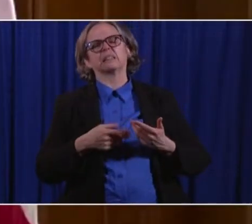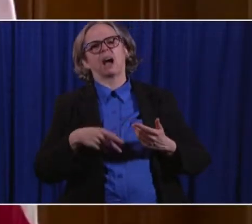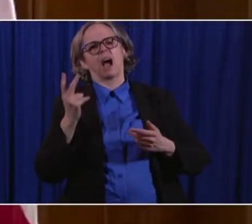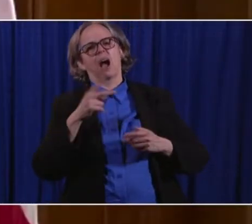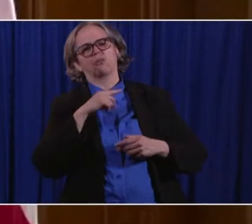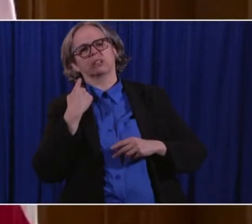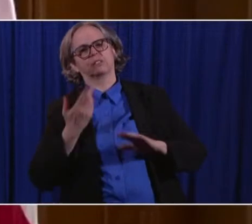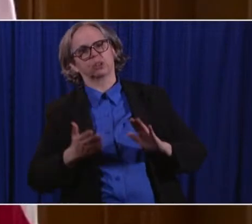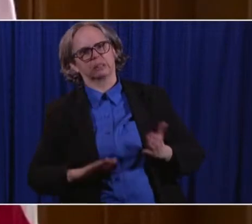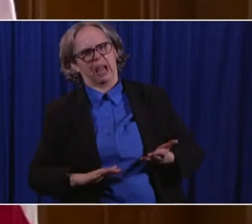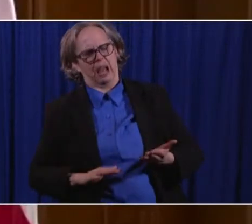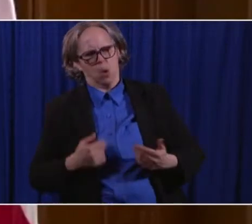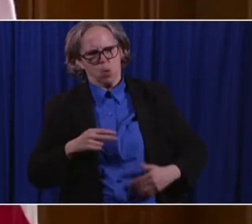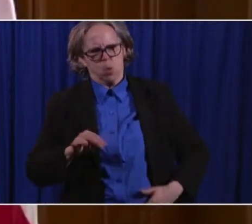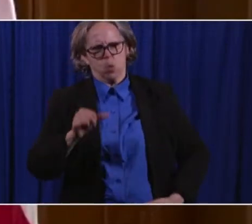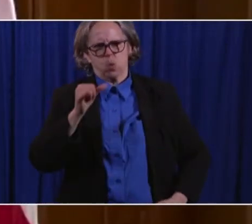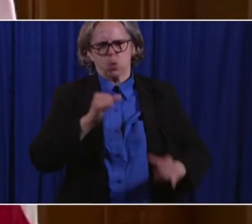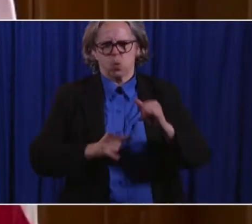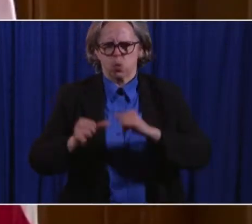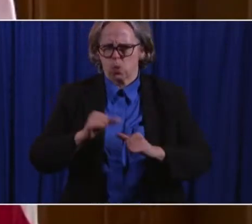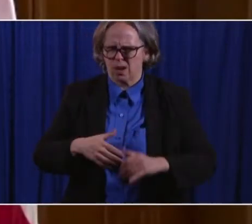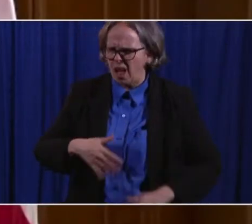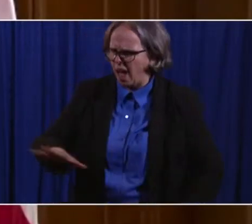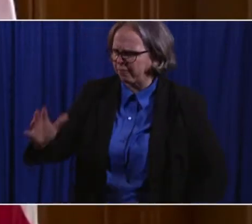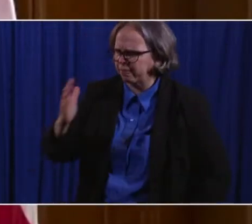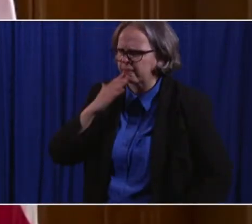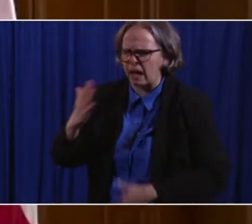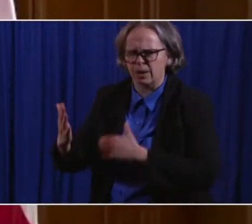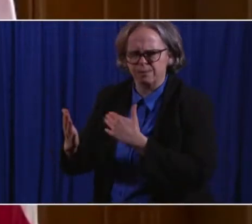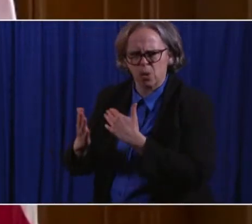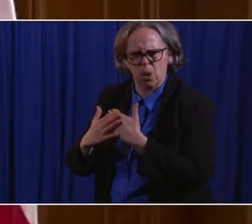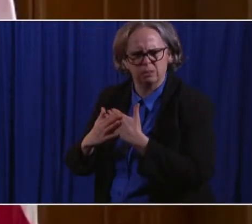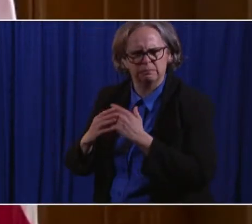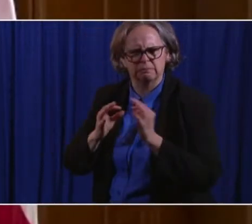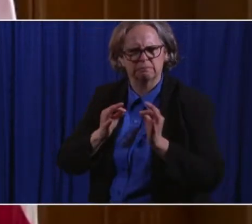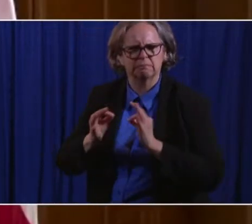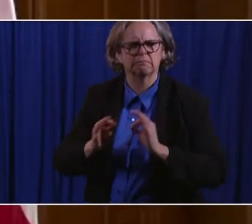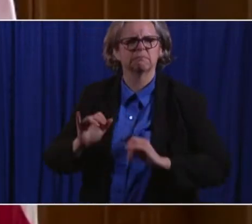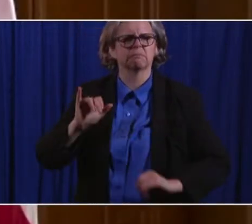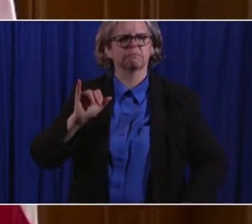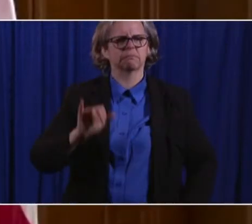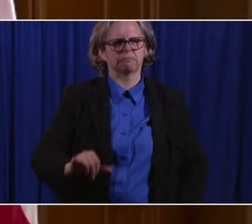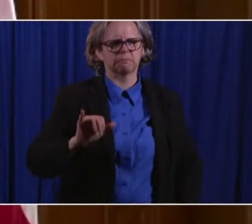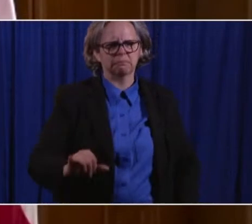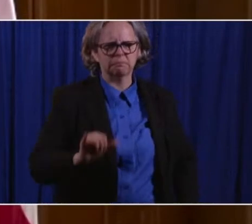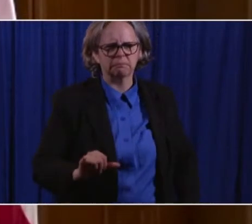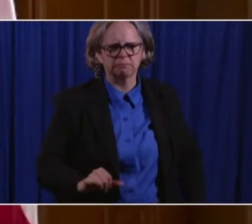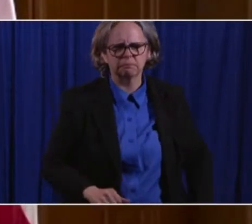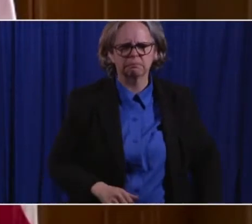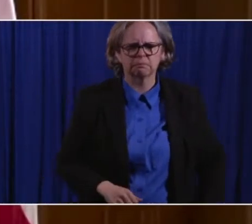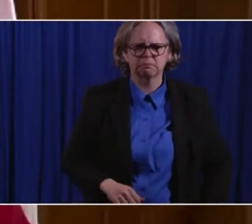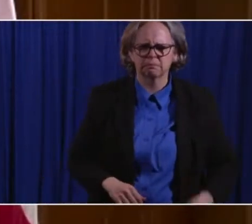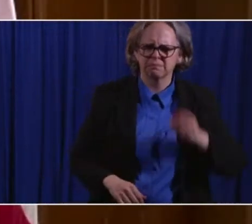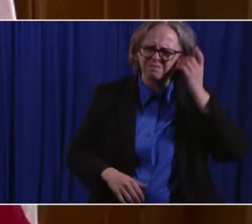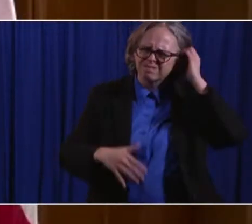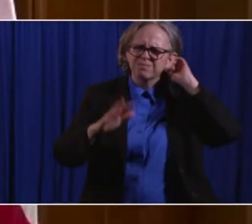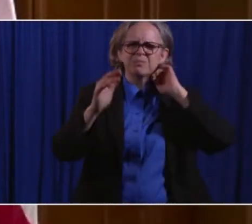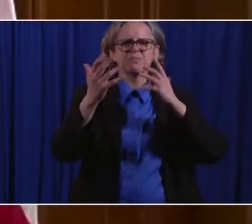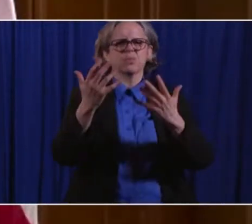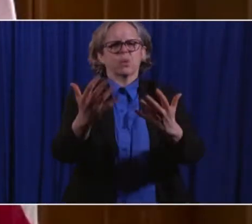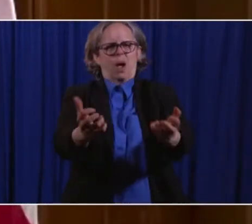much. I want to turn now to another problem that's got a little attention,